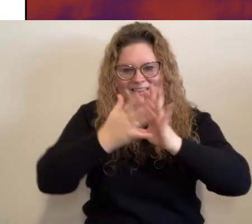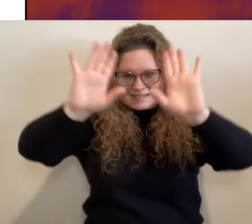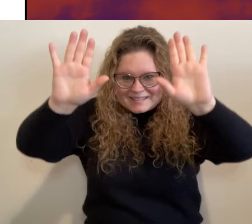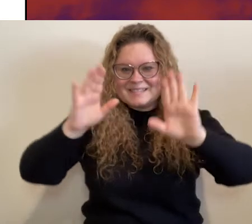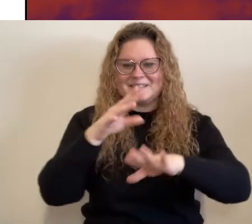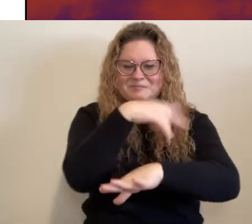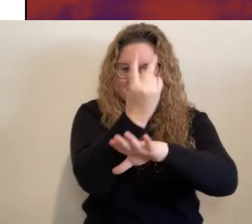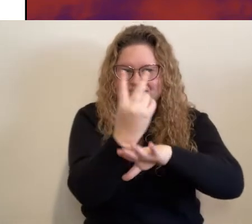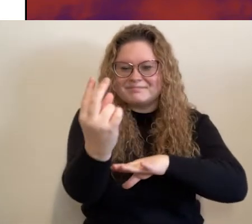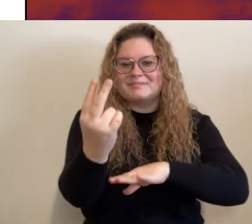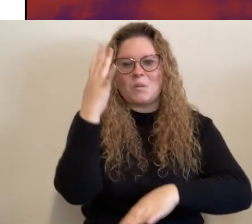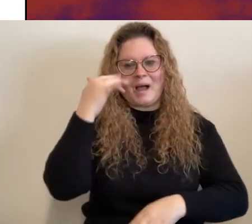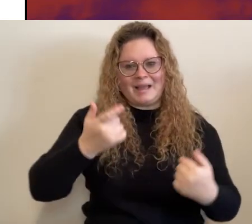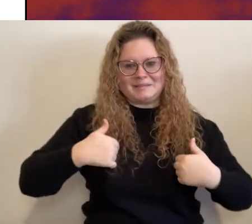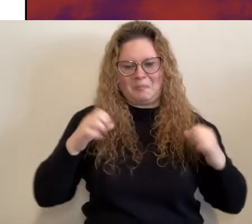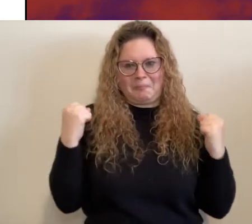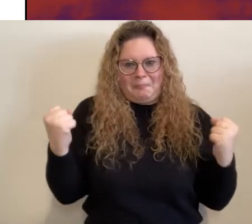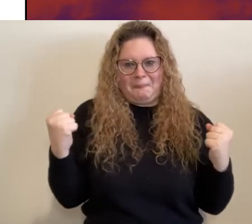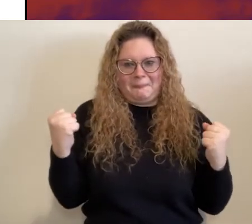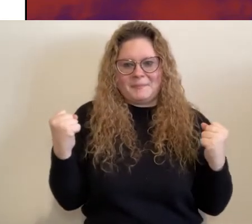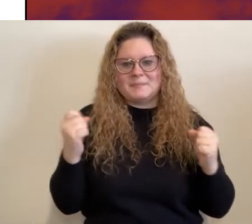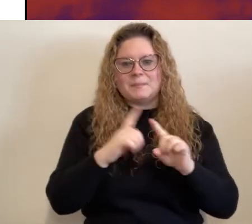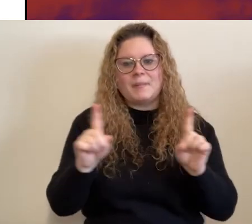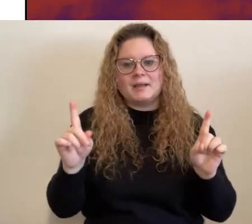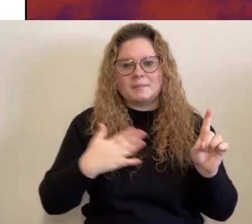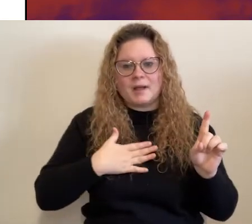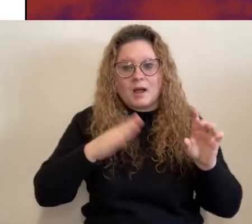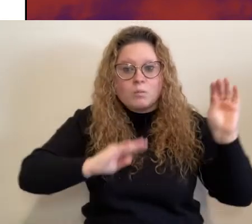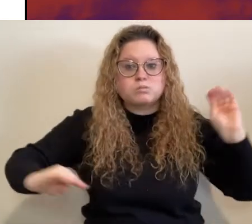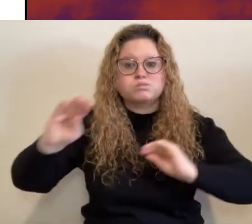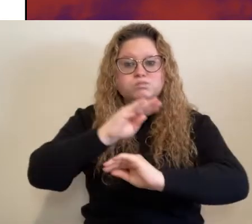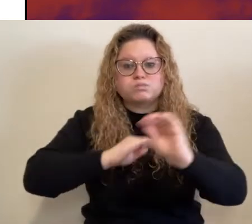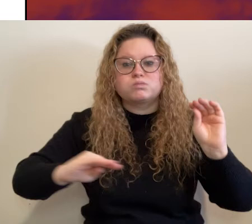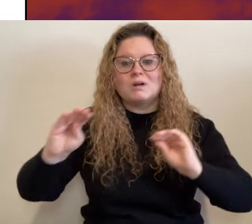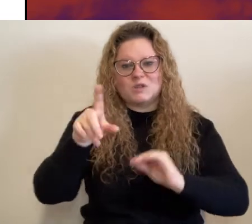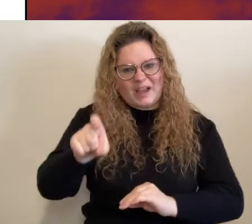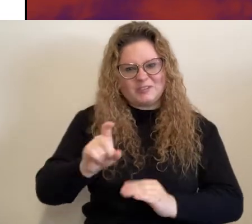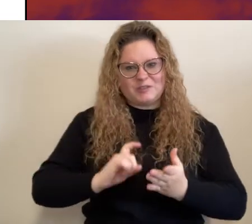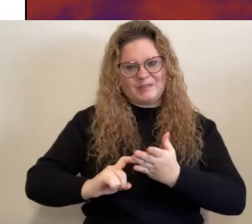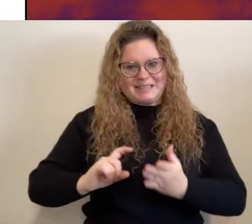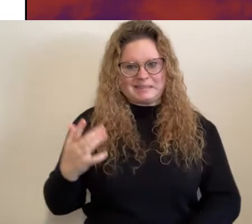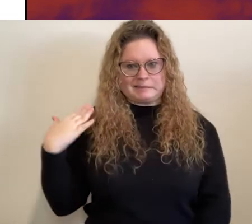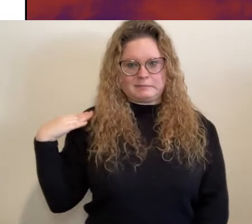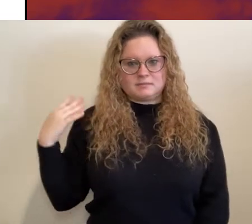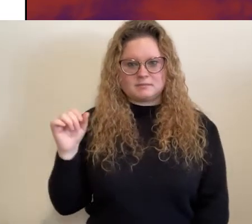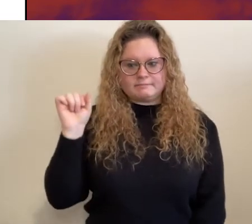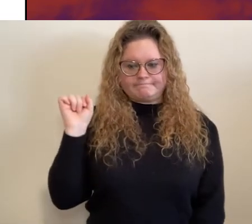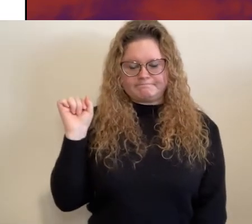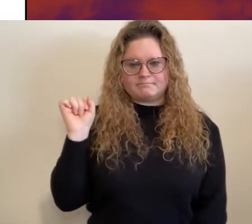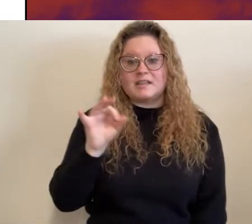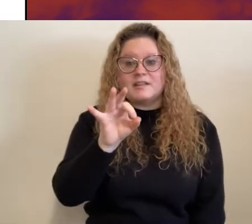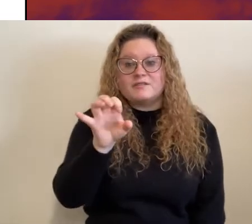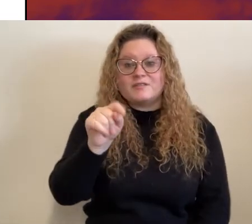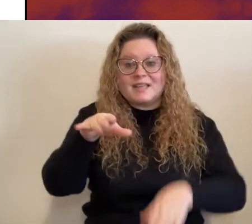doing. But the way that the movement that we're doing, it just fixed the posture, it literally fixed the way that my feet are positioned. And it's